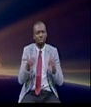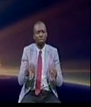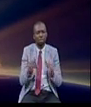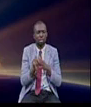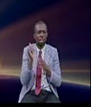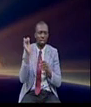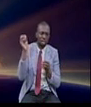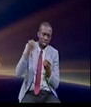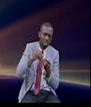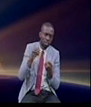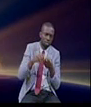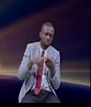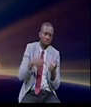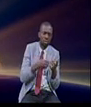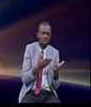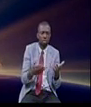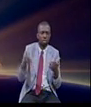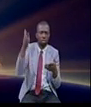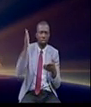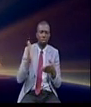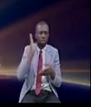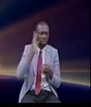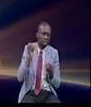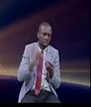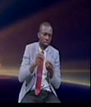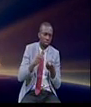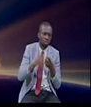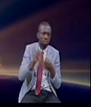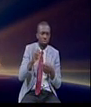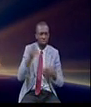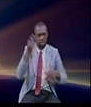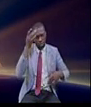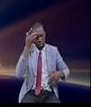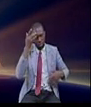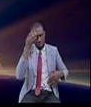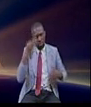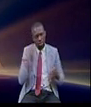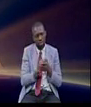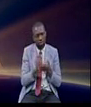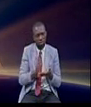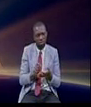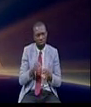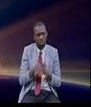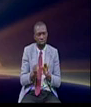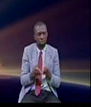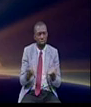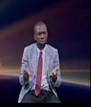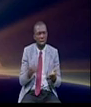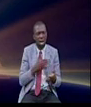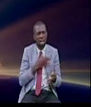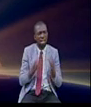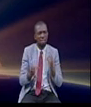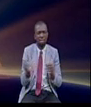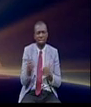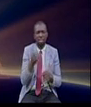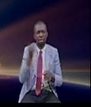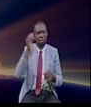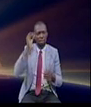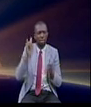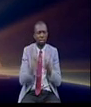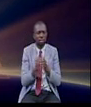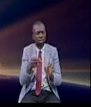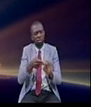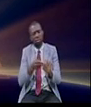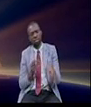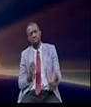these things, God shall add unto him the plagues that are written in this book. And if any man shall take away from the words of the book of this